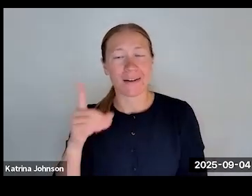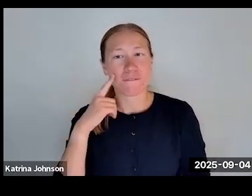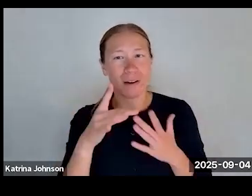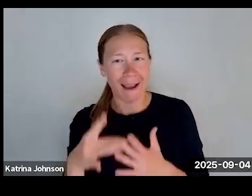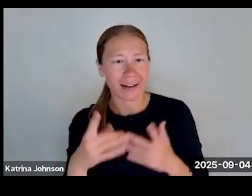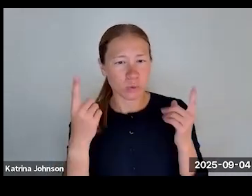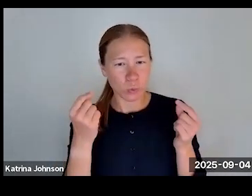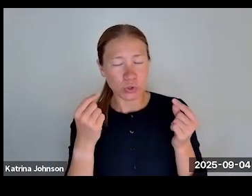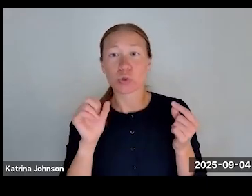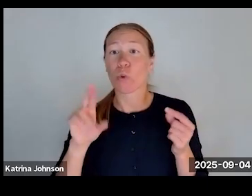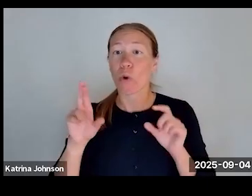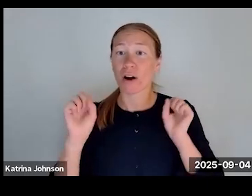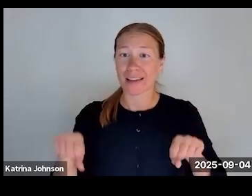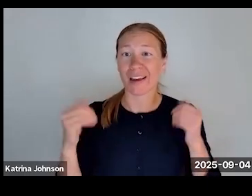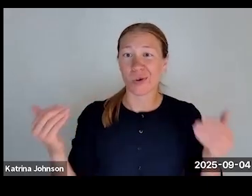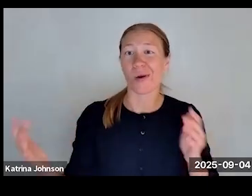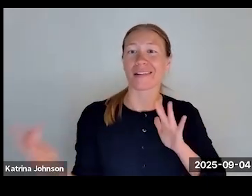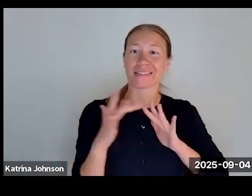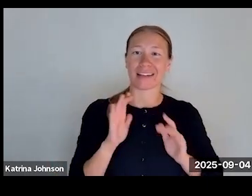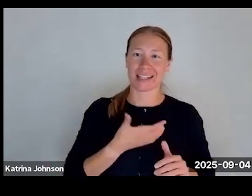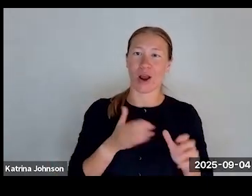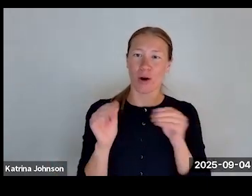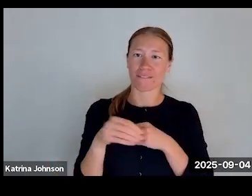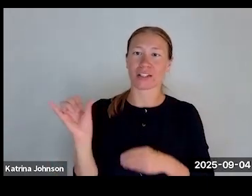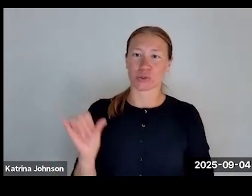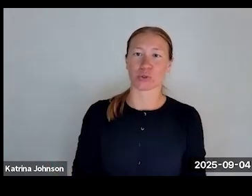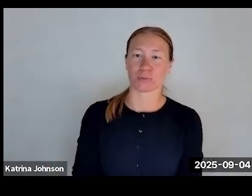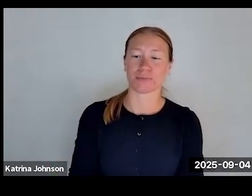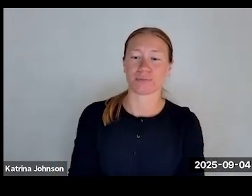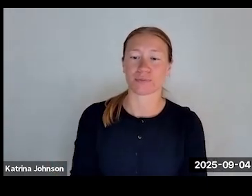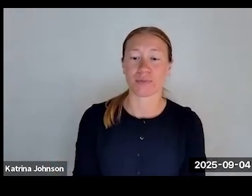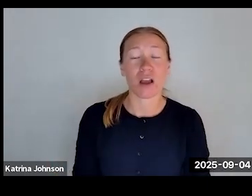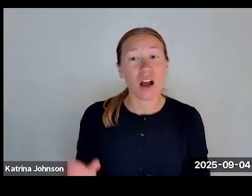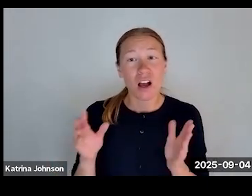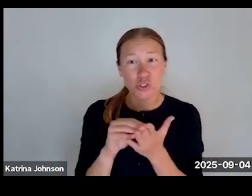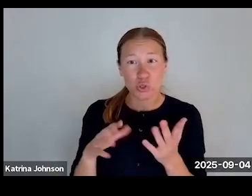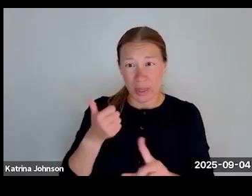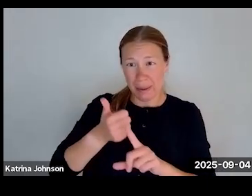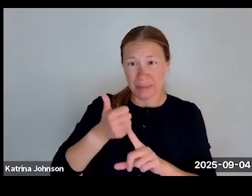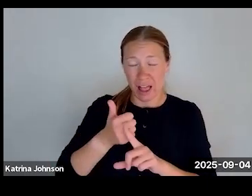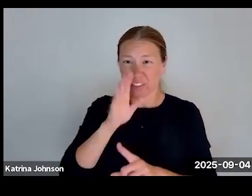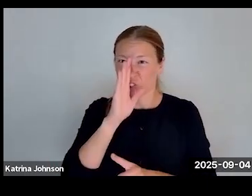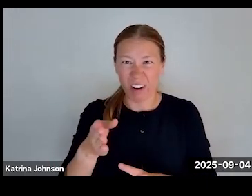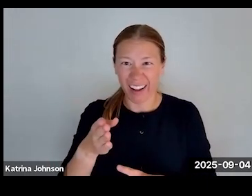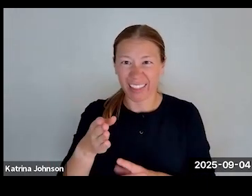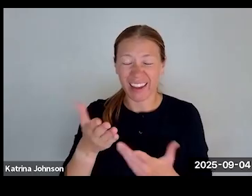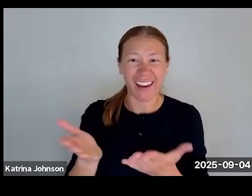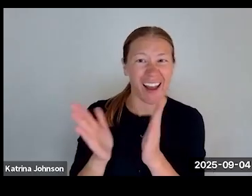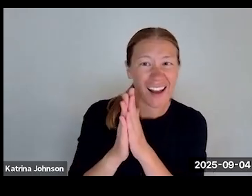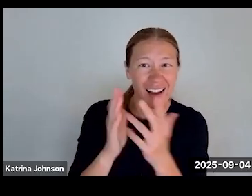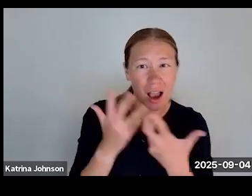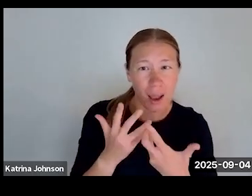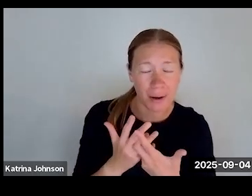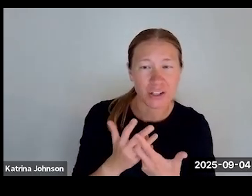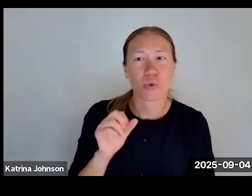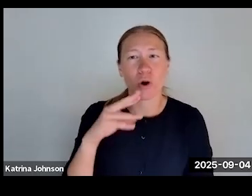or to our office as well. If a student asks you directly for accommodations or shares with you